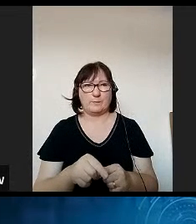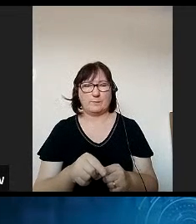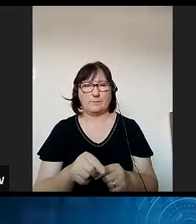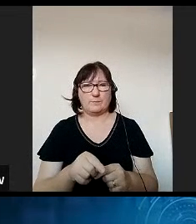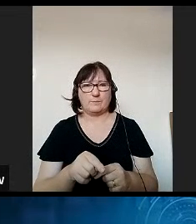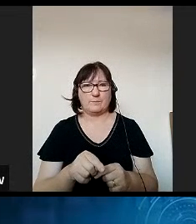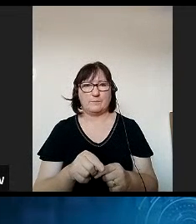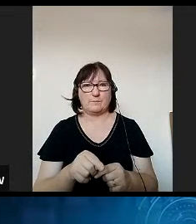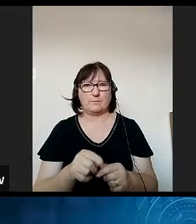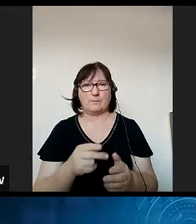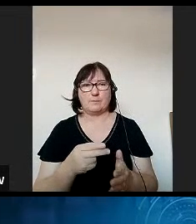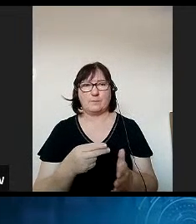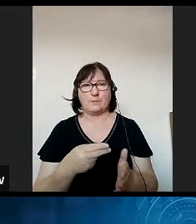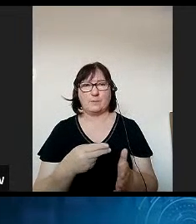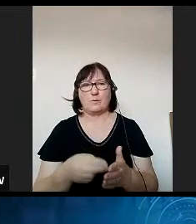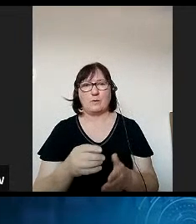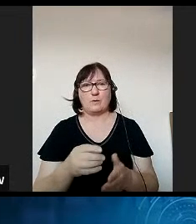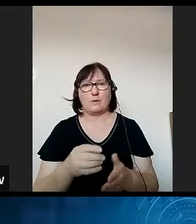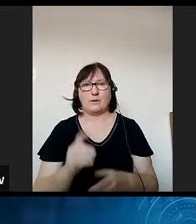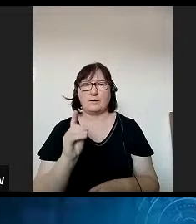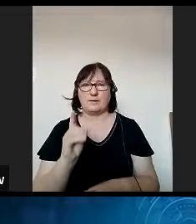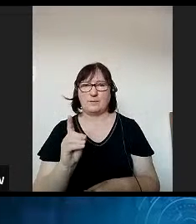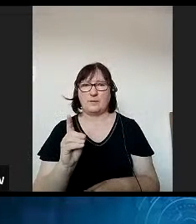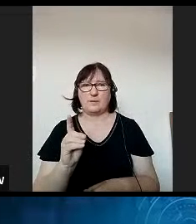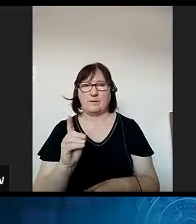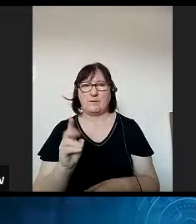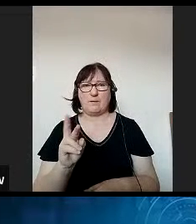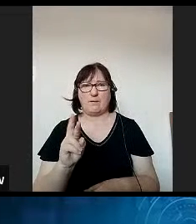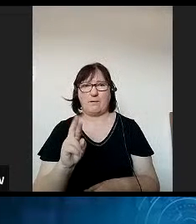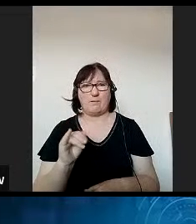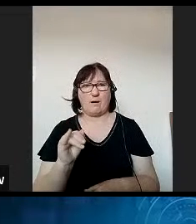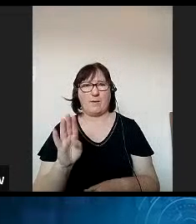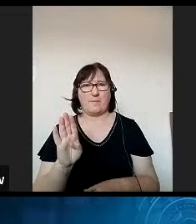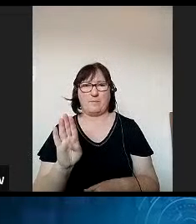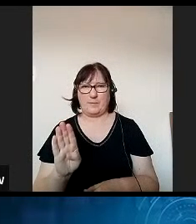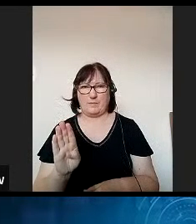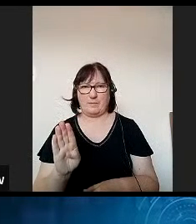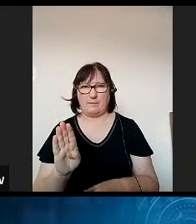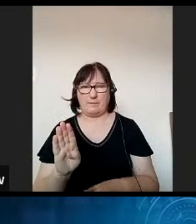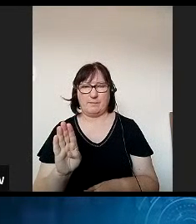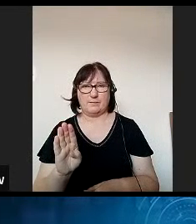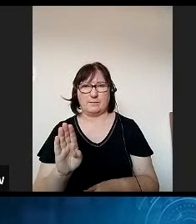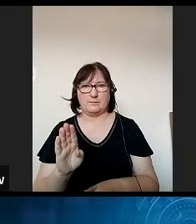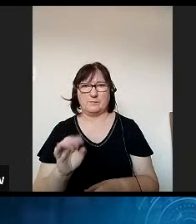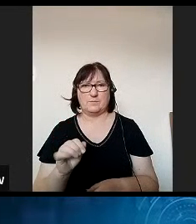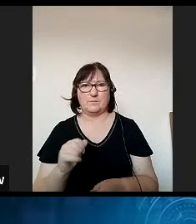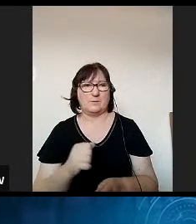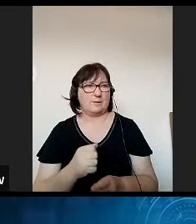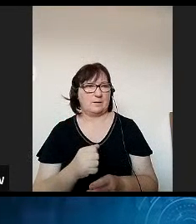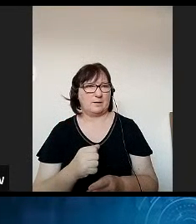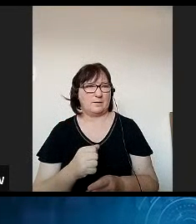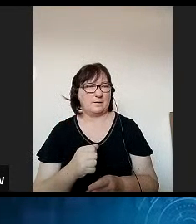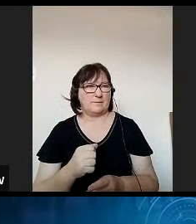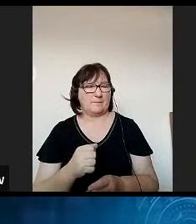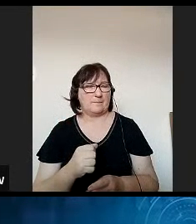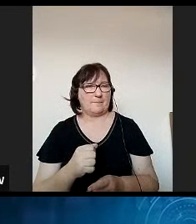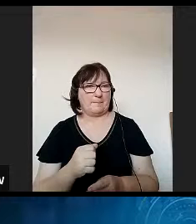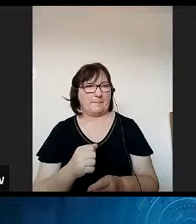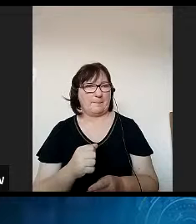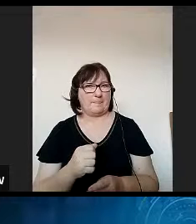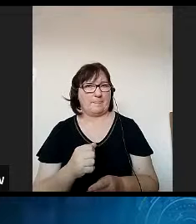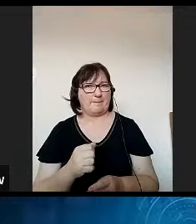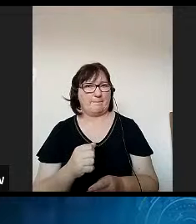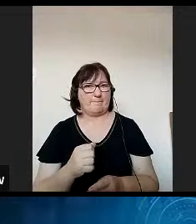rule GRIB, or we did not succeed in applying rule